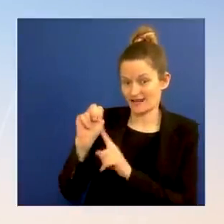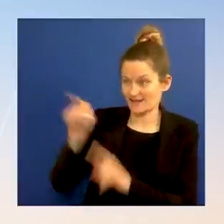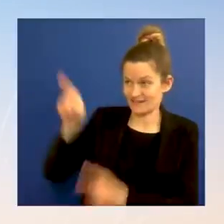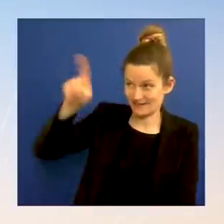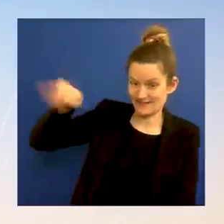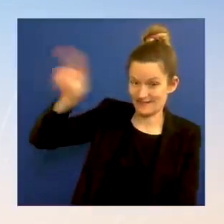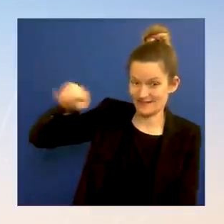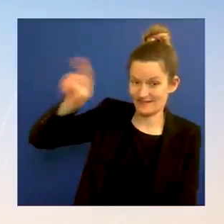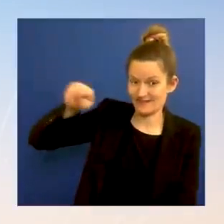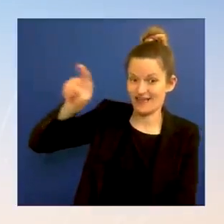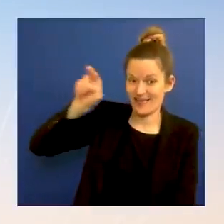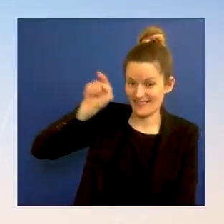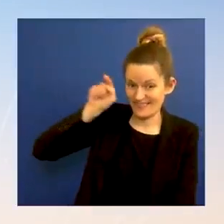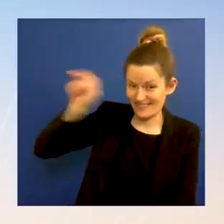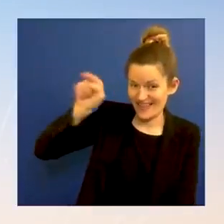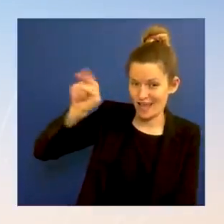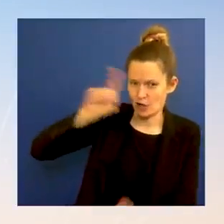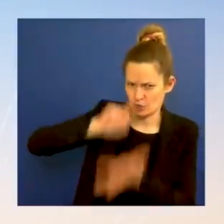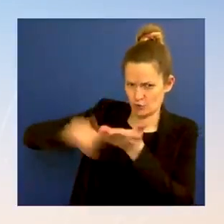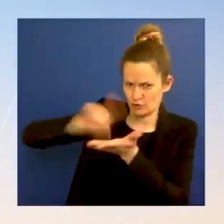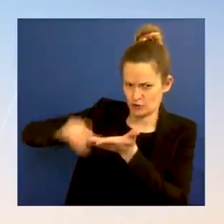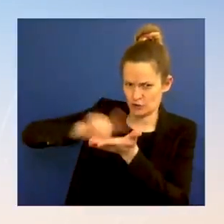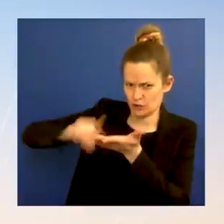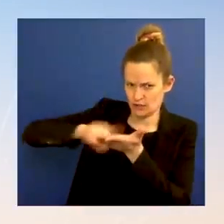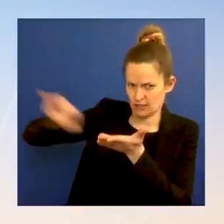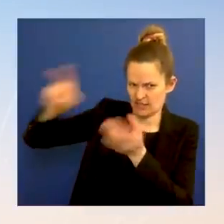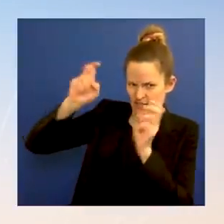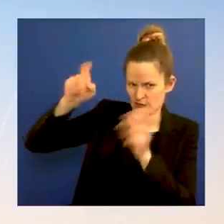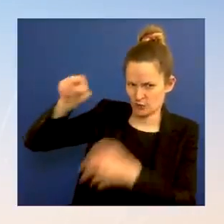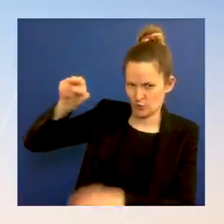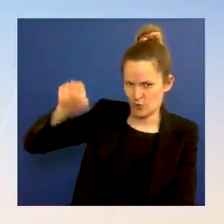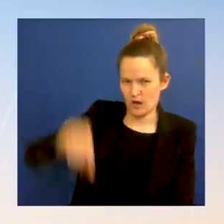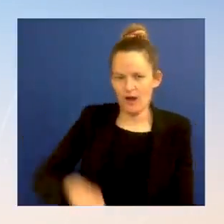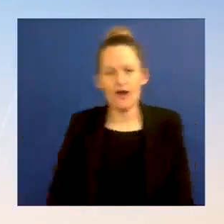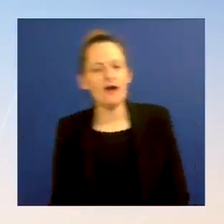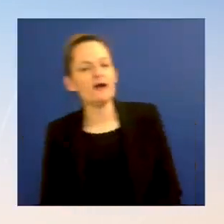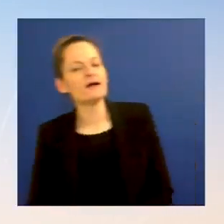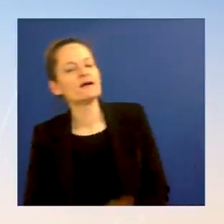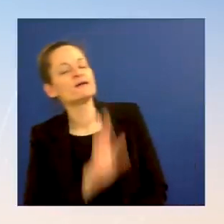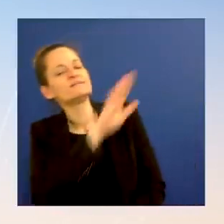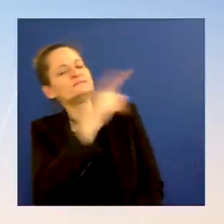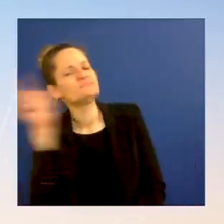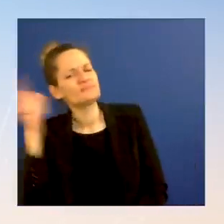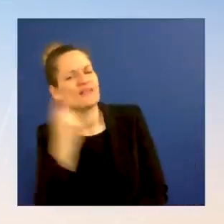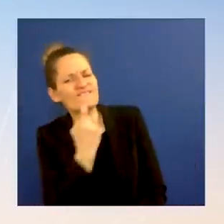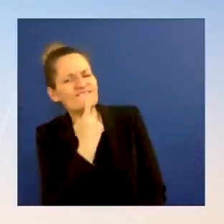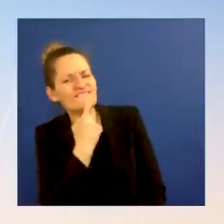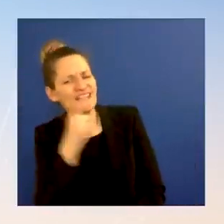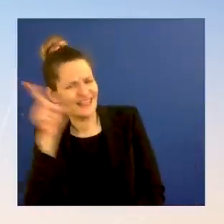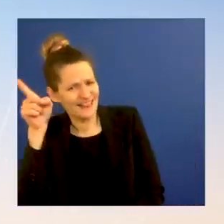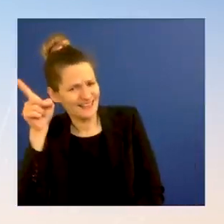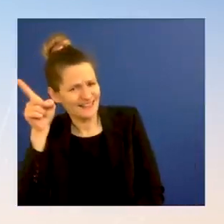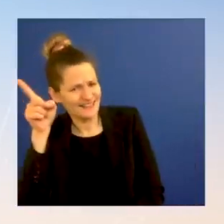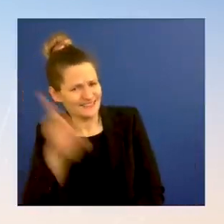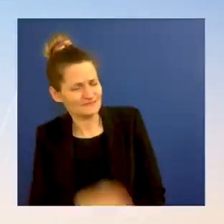Okay. And then on Finland, can you confirm that Finland is asking for the United States' support in becoming a